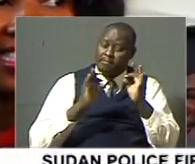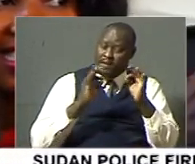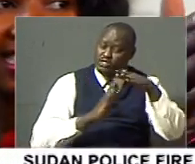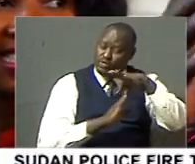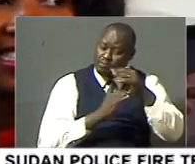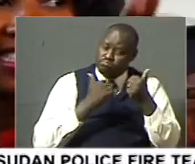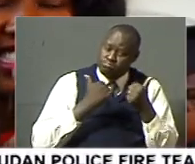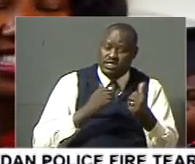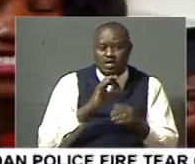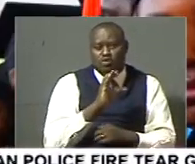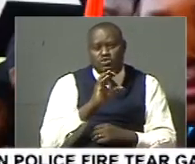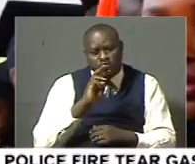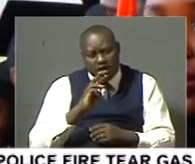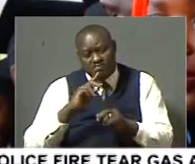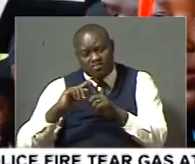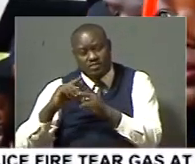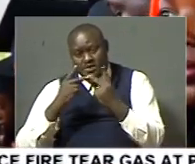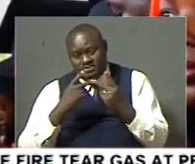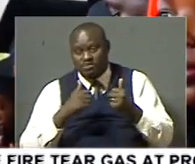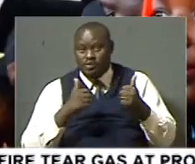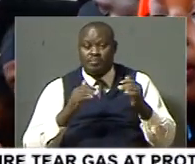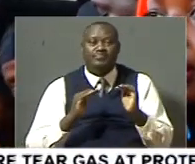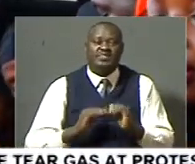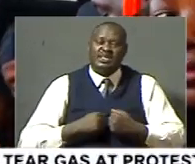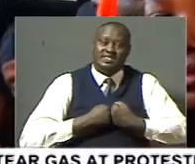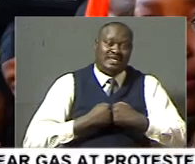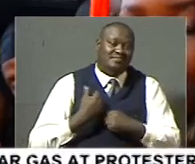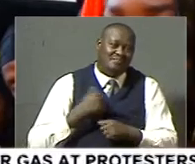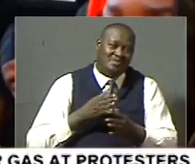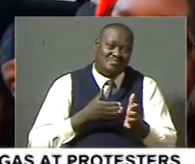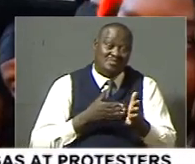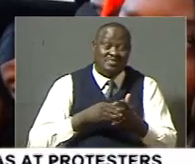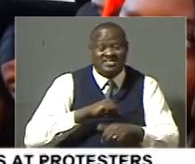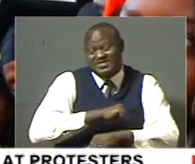hurdles, coursework here and there. Hard challenges, of course, of tuition. Eh?